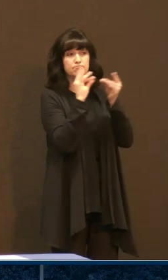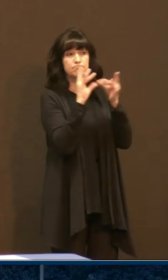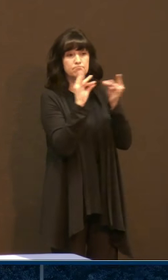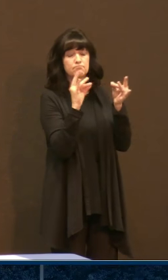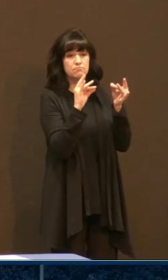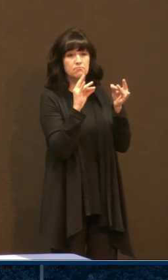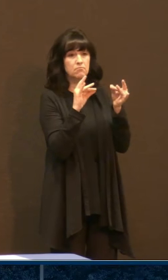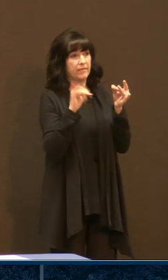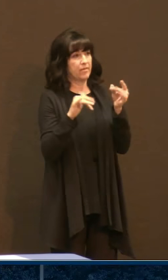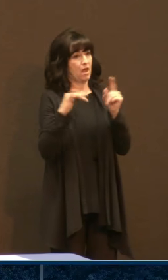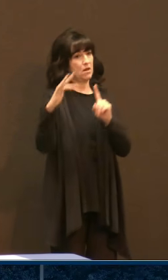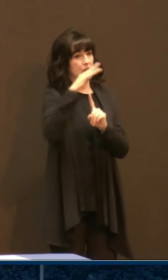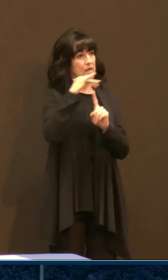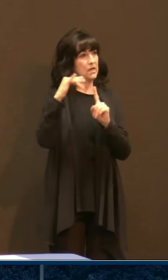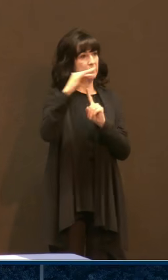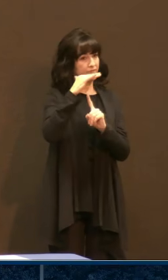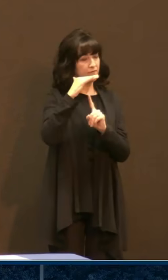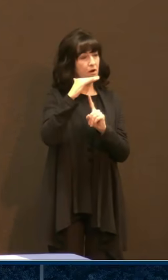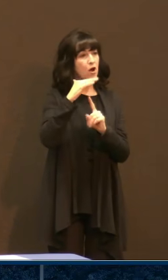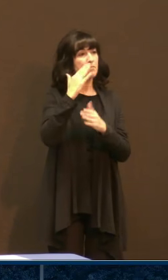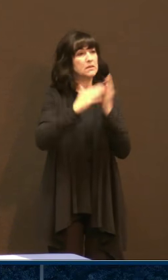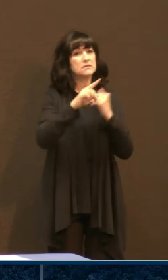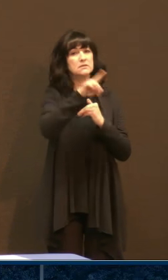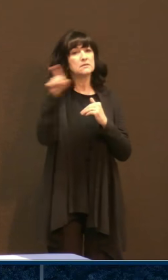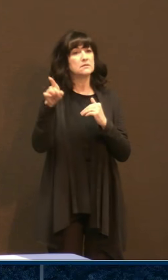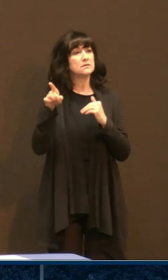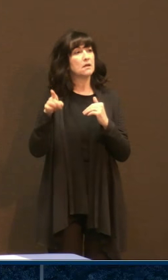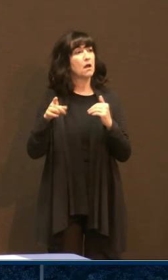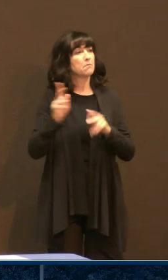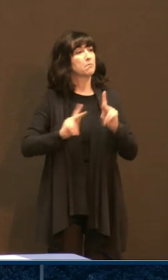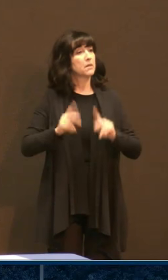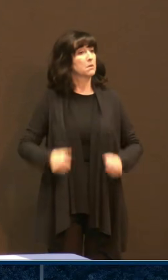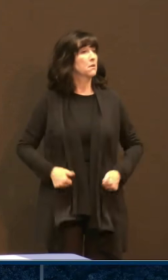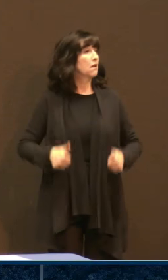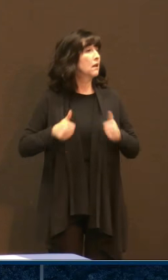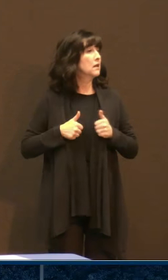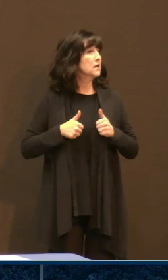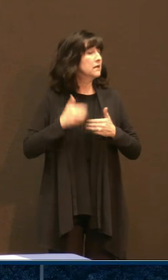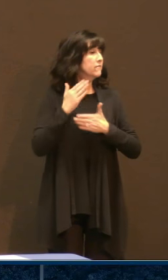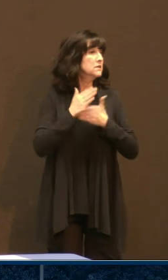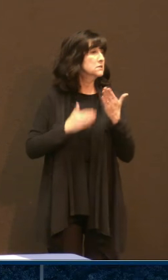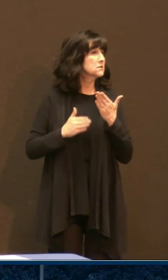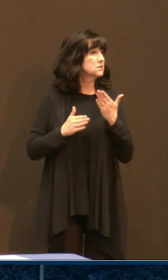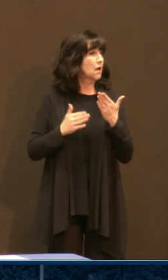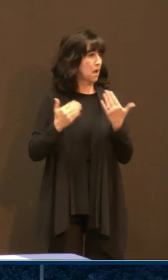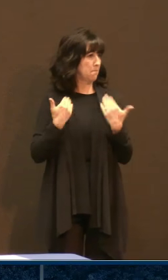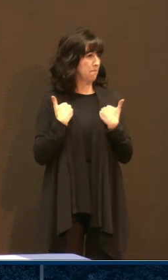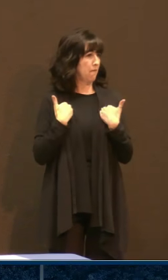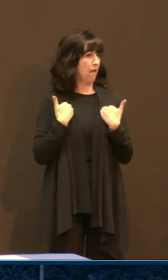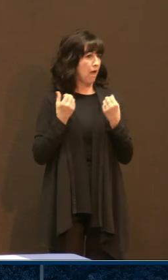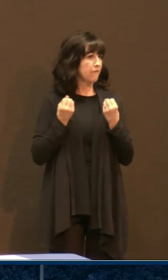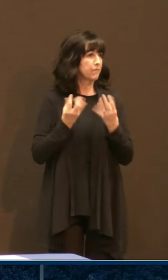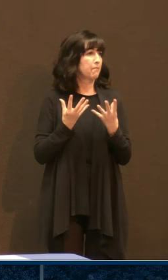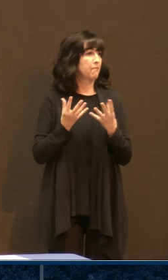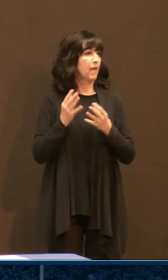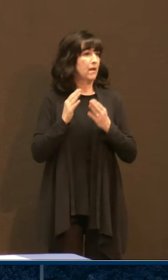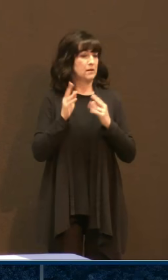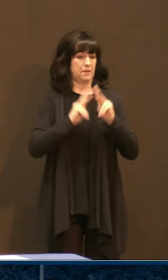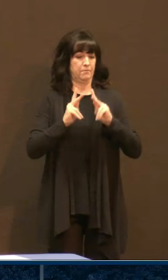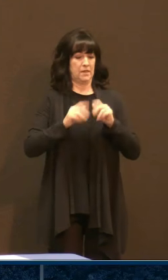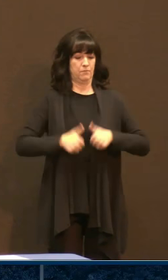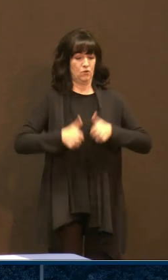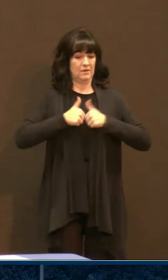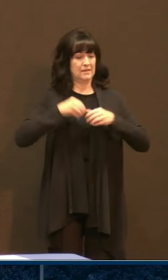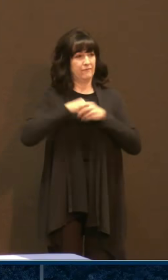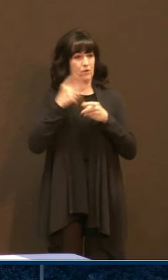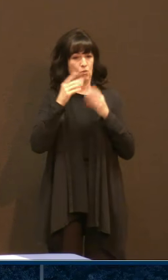the environments and residences that folks live in are very crowded and hard to social distance, and that's why we've stood up a